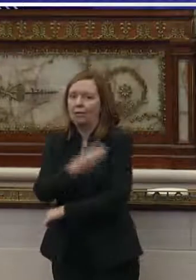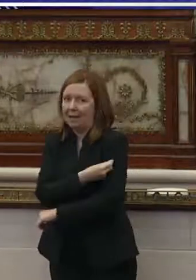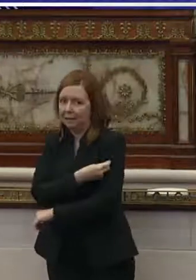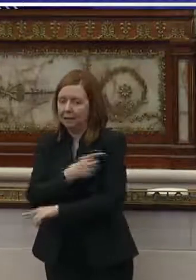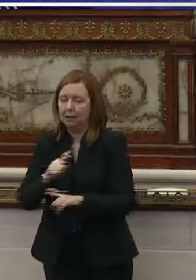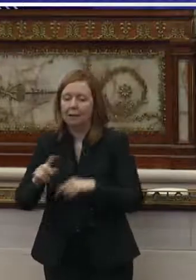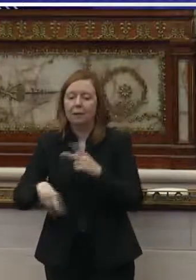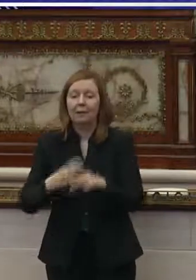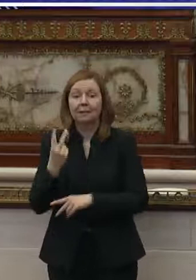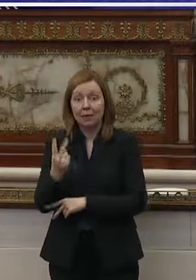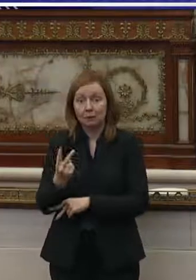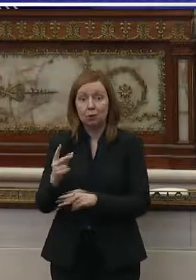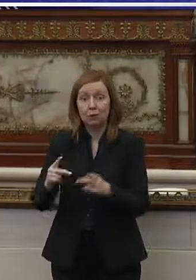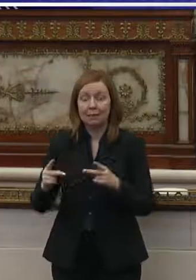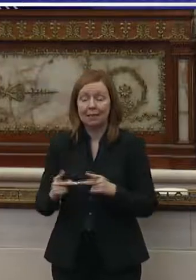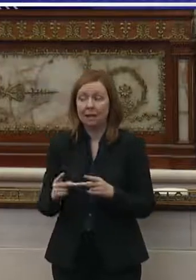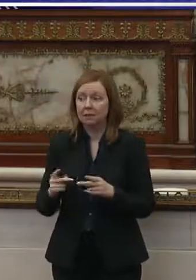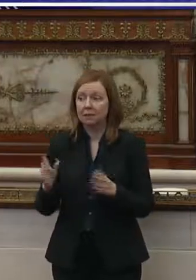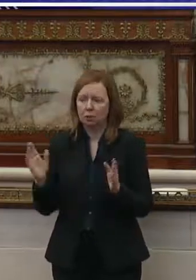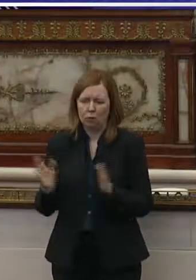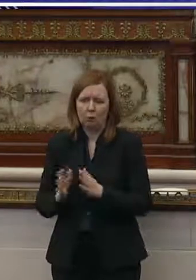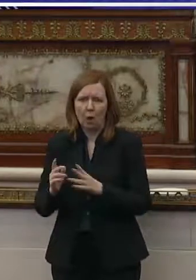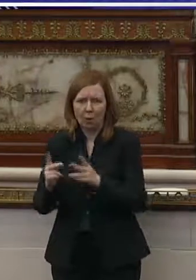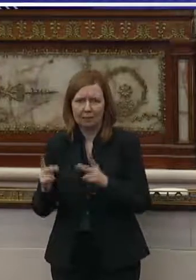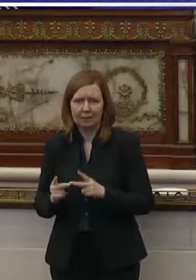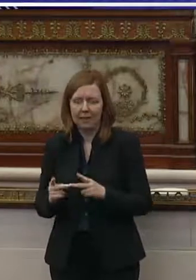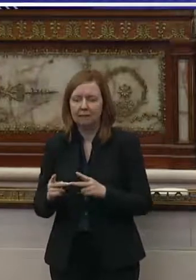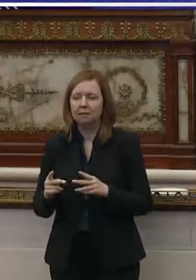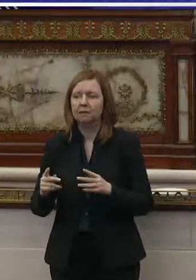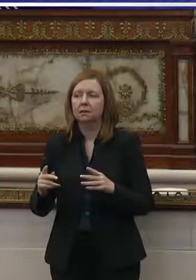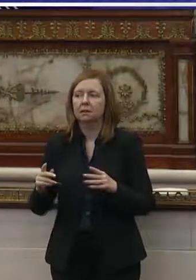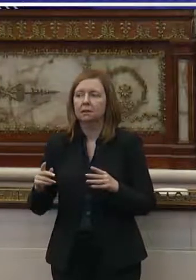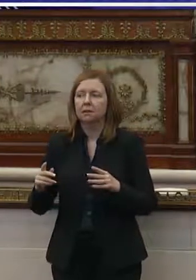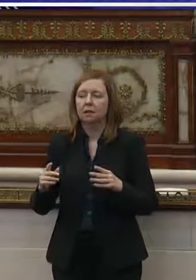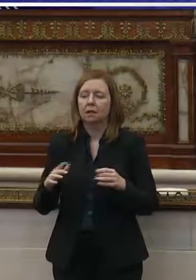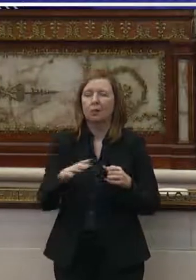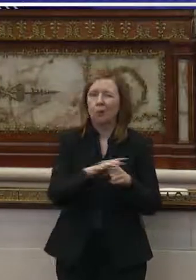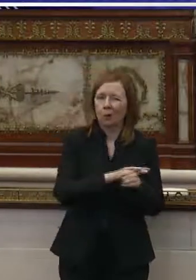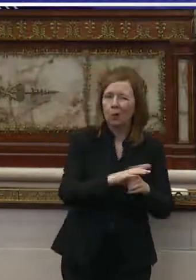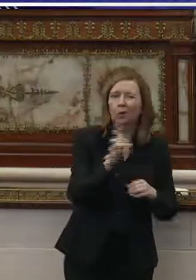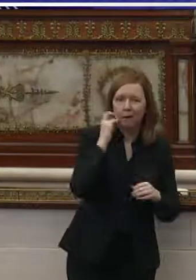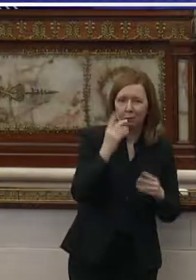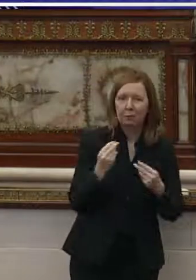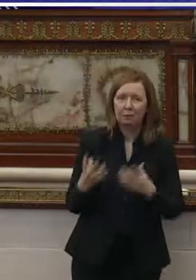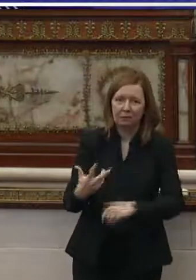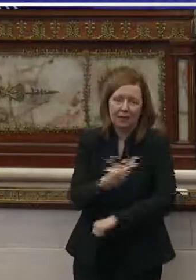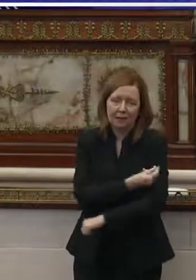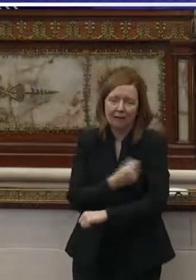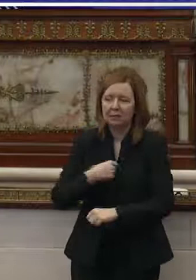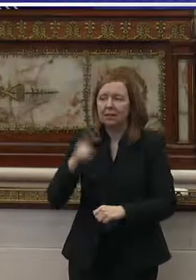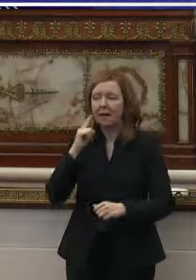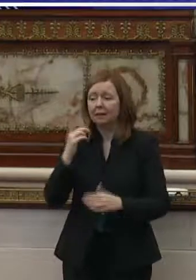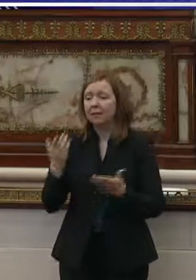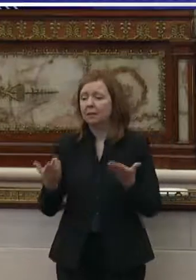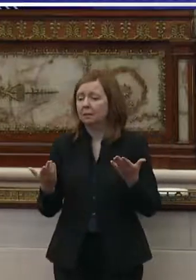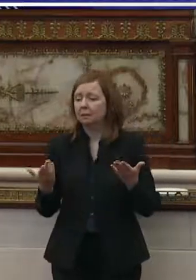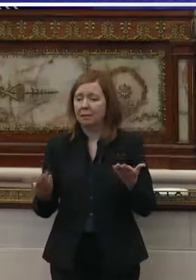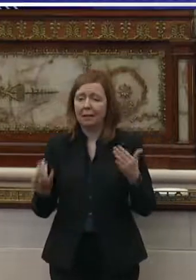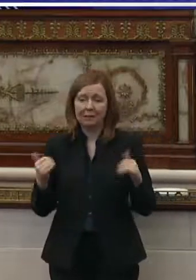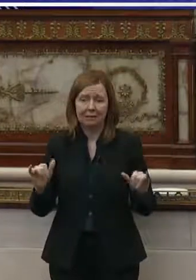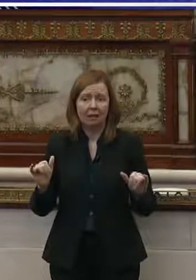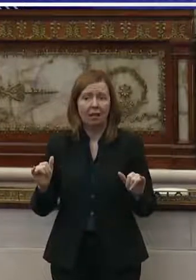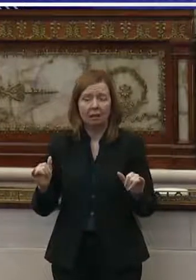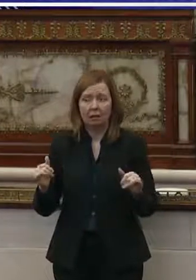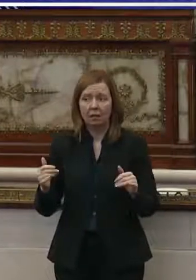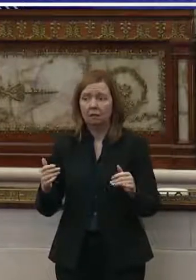the type 2 sites or smaller sites, the localities provide the vaccine. So I think that there may still be a role for type